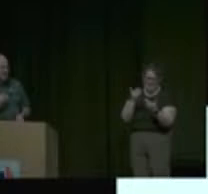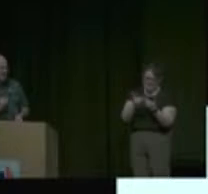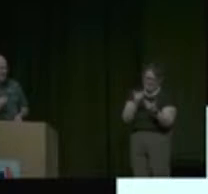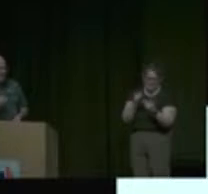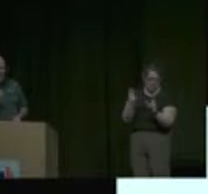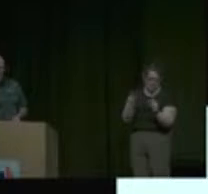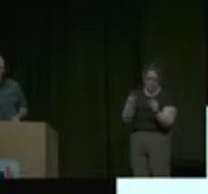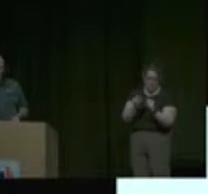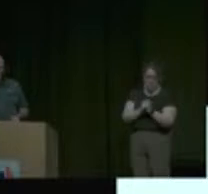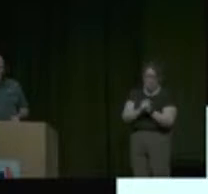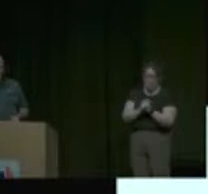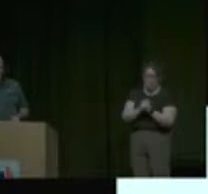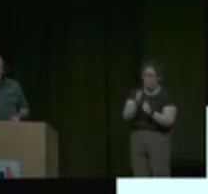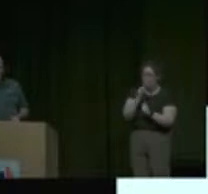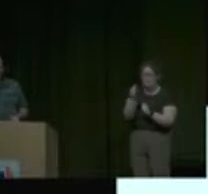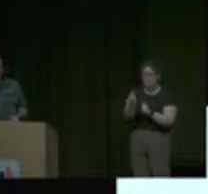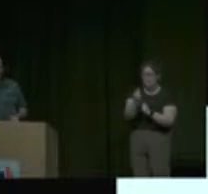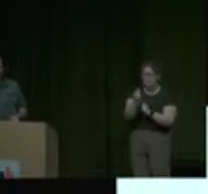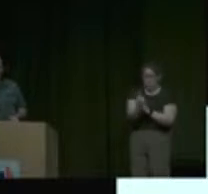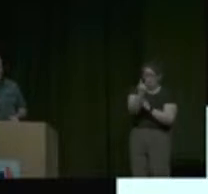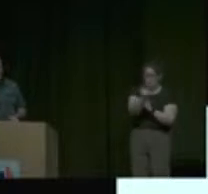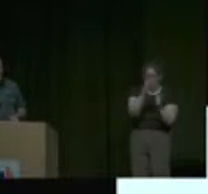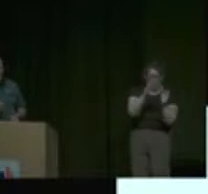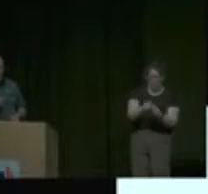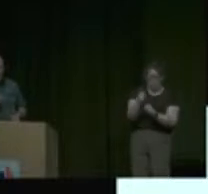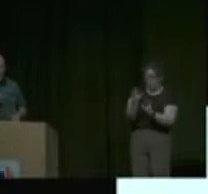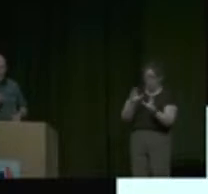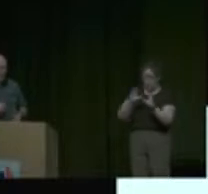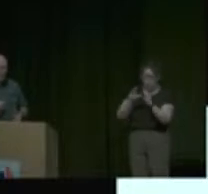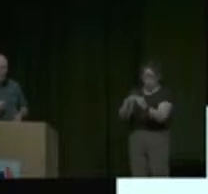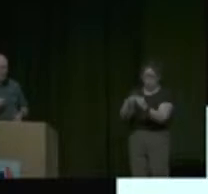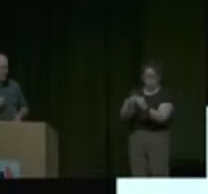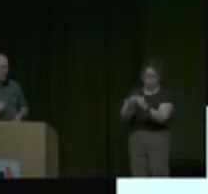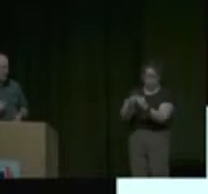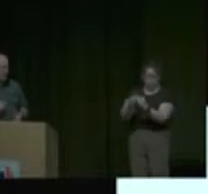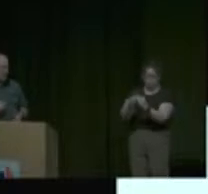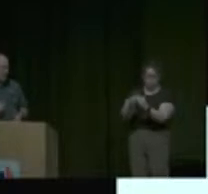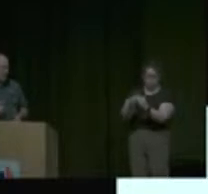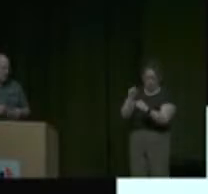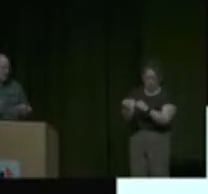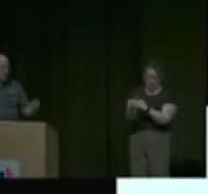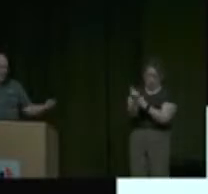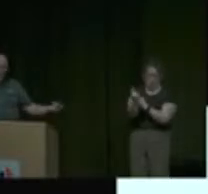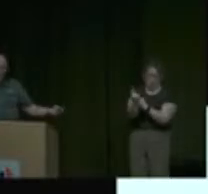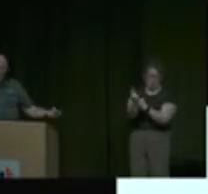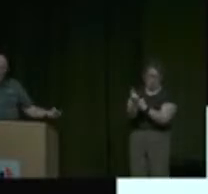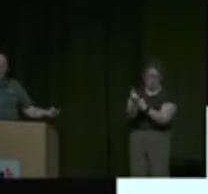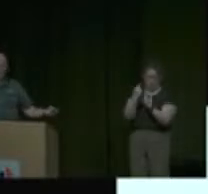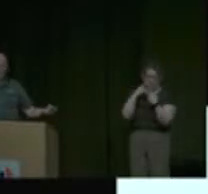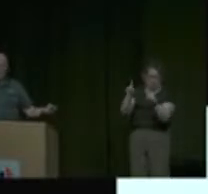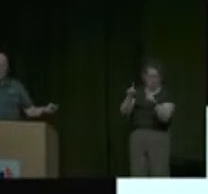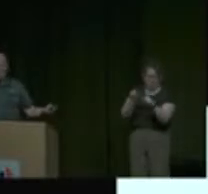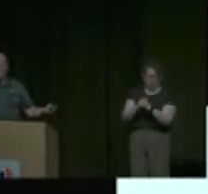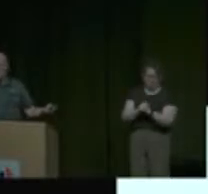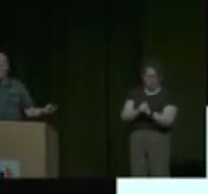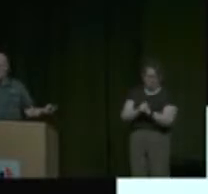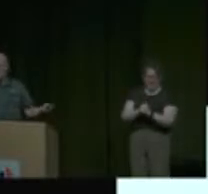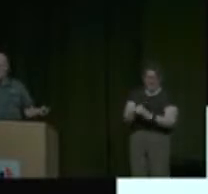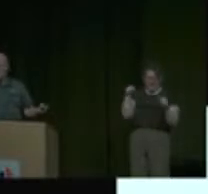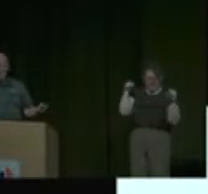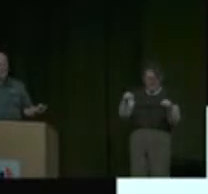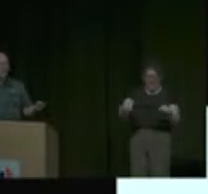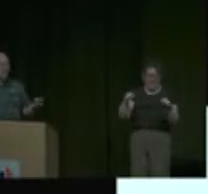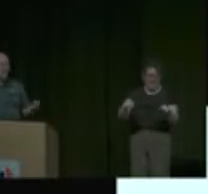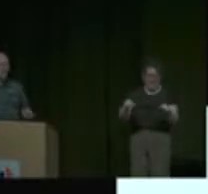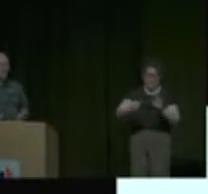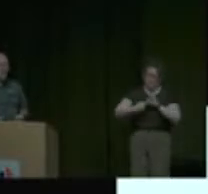not something that any one person or group ever does alone. And I think this is testimony to